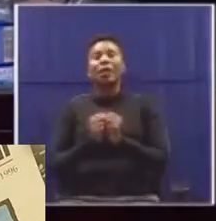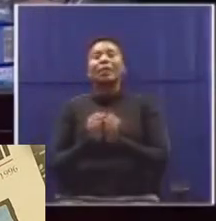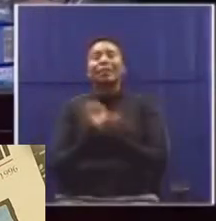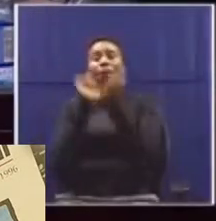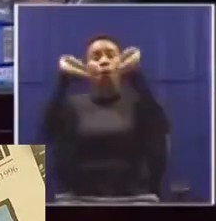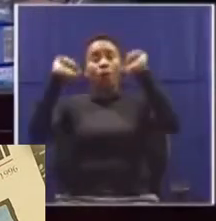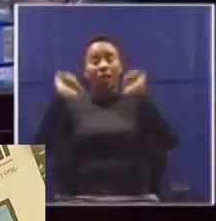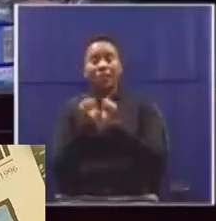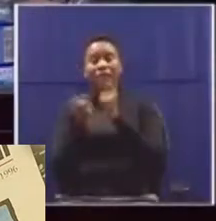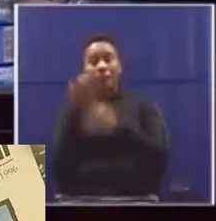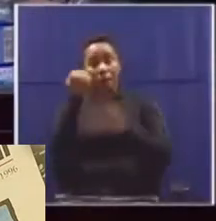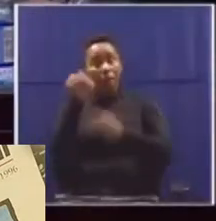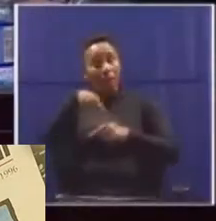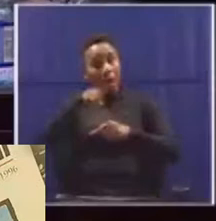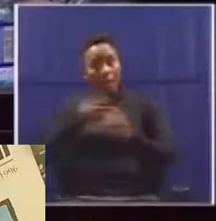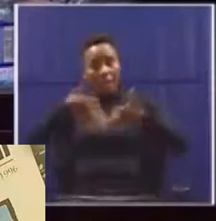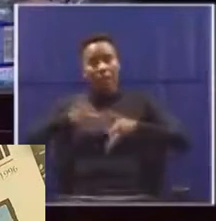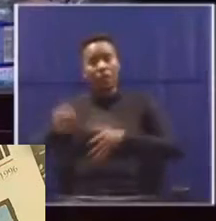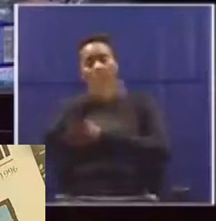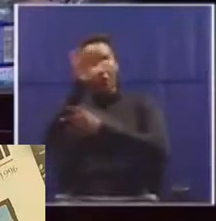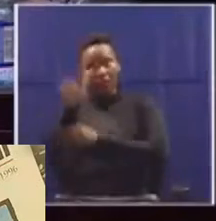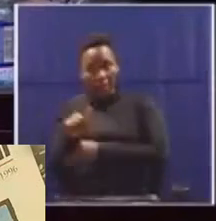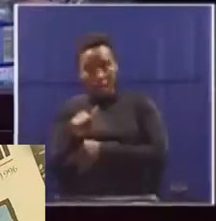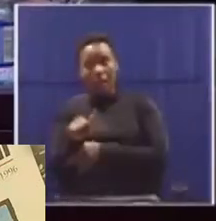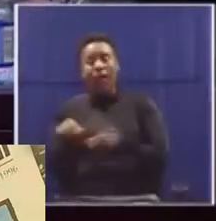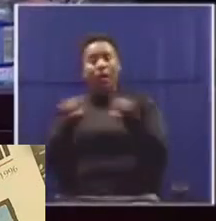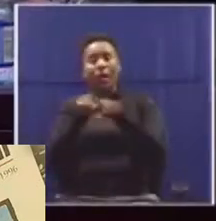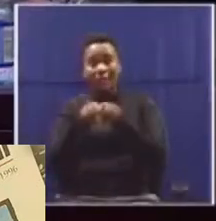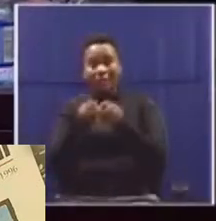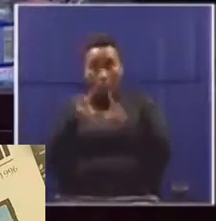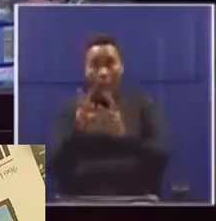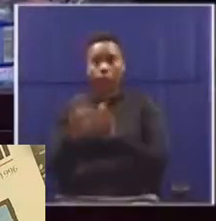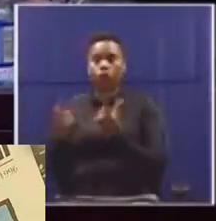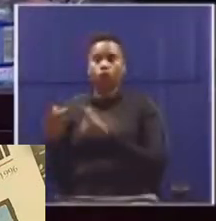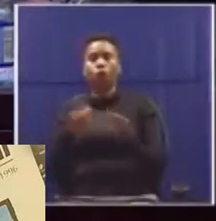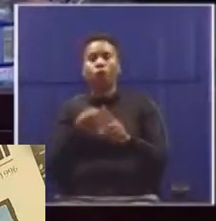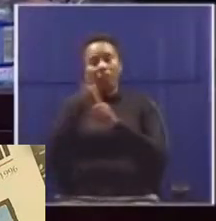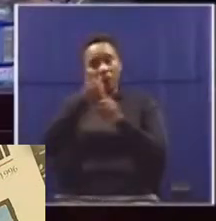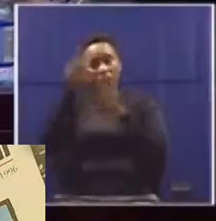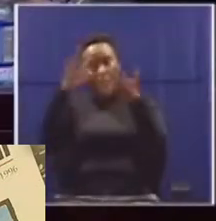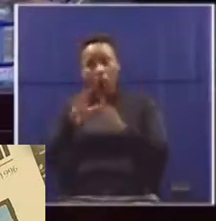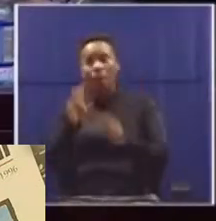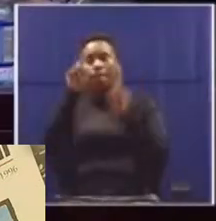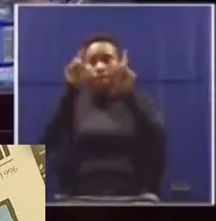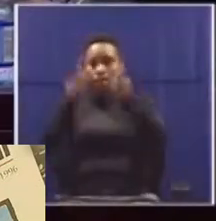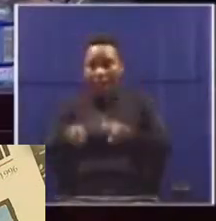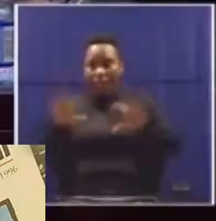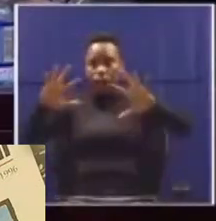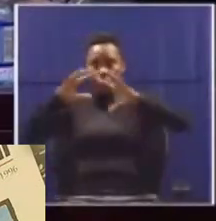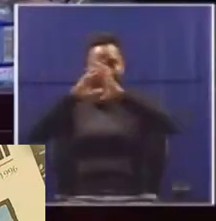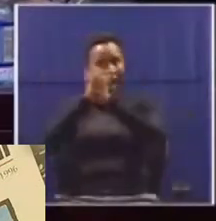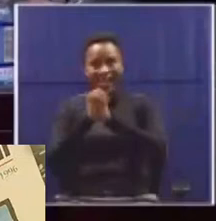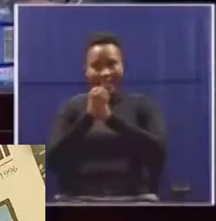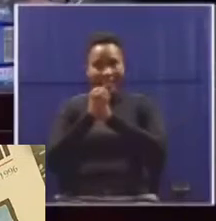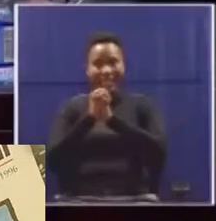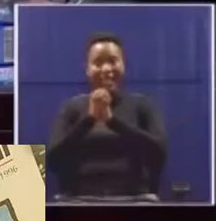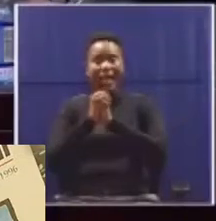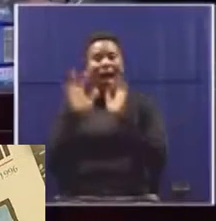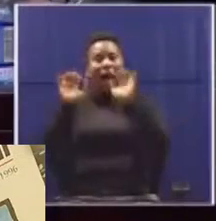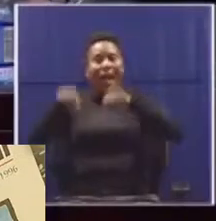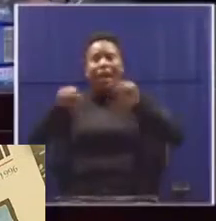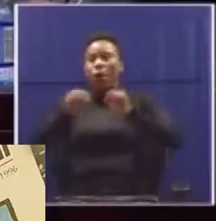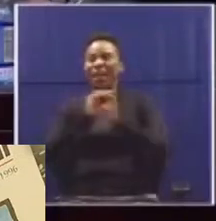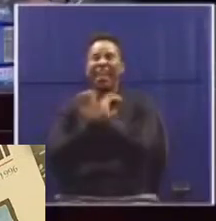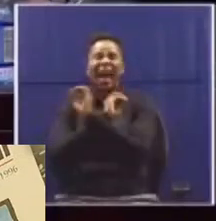with the same Vega as when we fought for it we must unite and not allow anything to